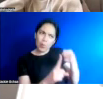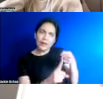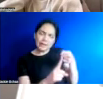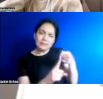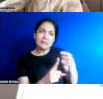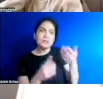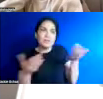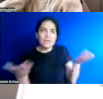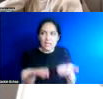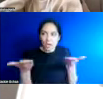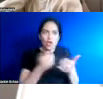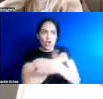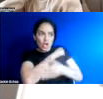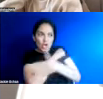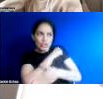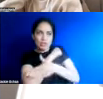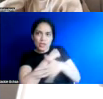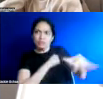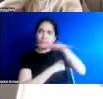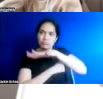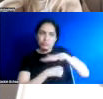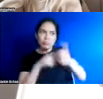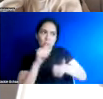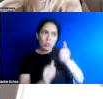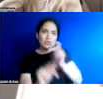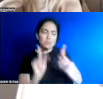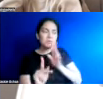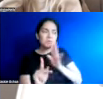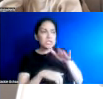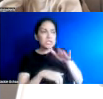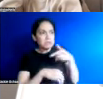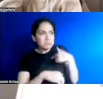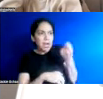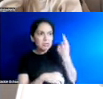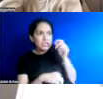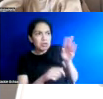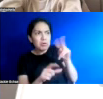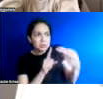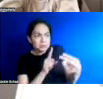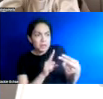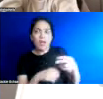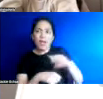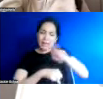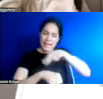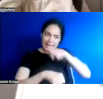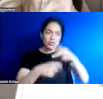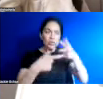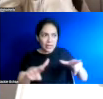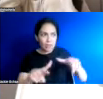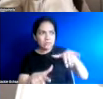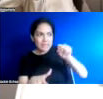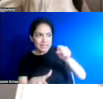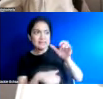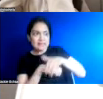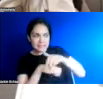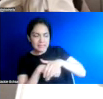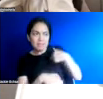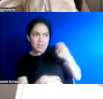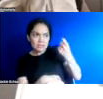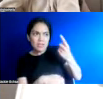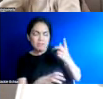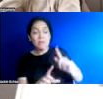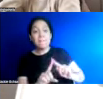speaks English, and yes, the national language is also English, and